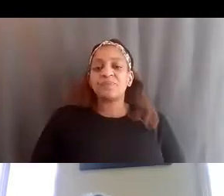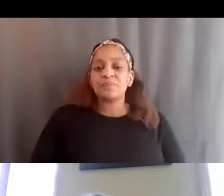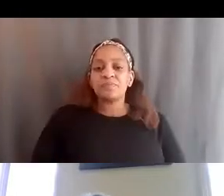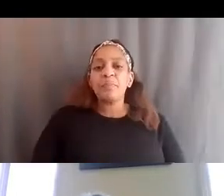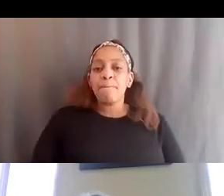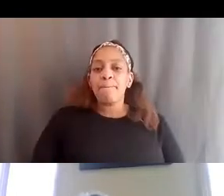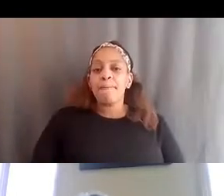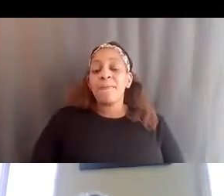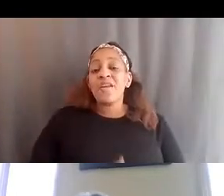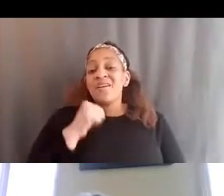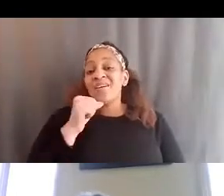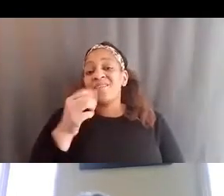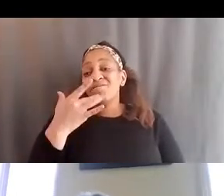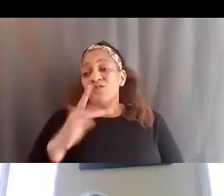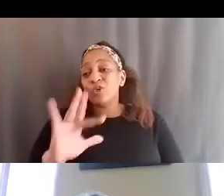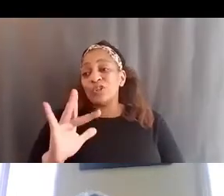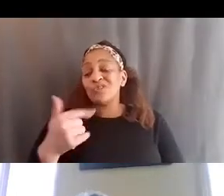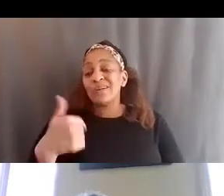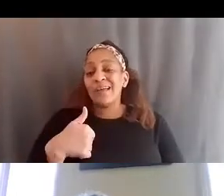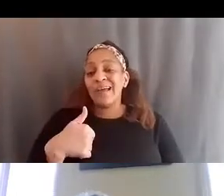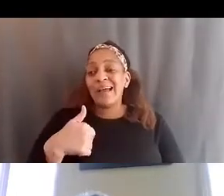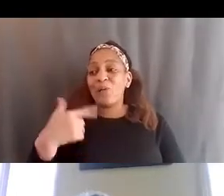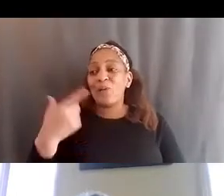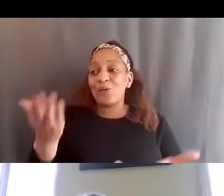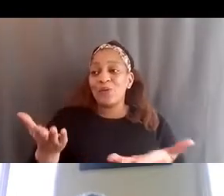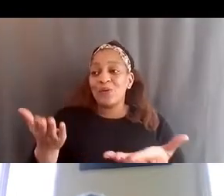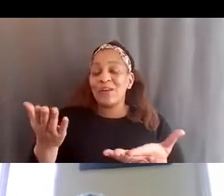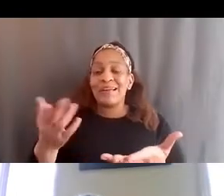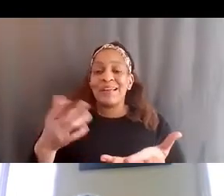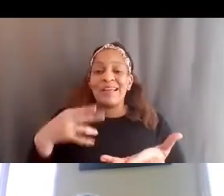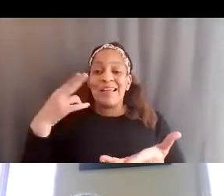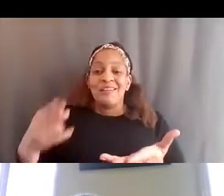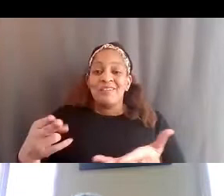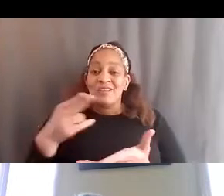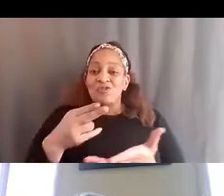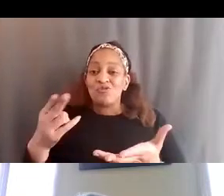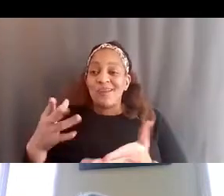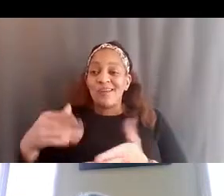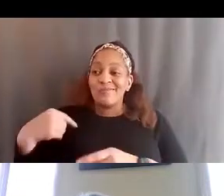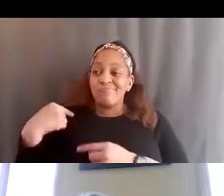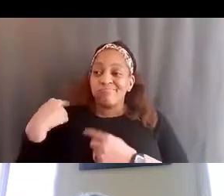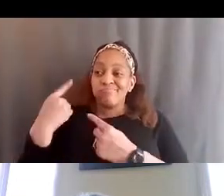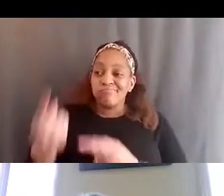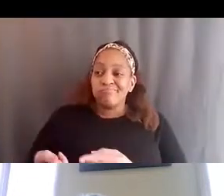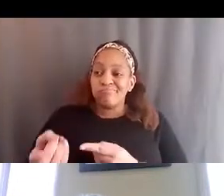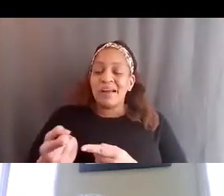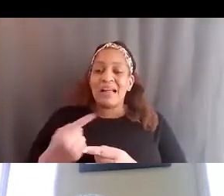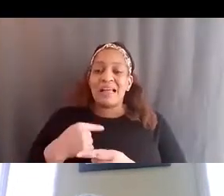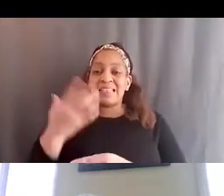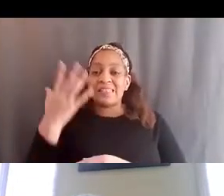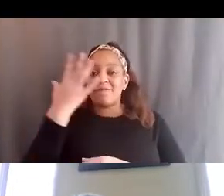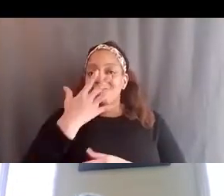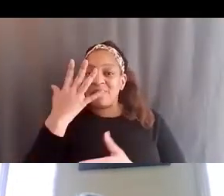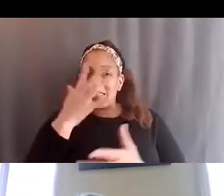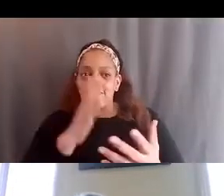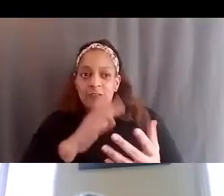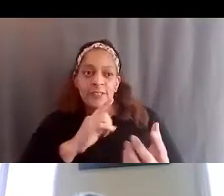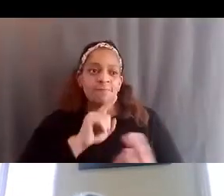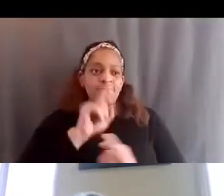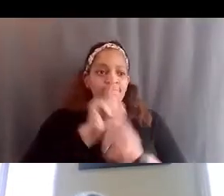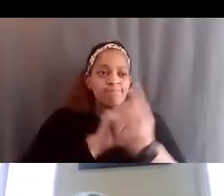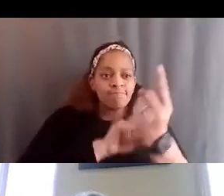Unfortunately, our history has been face-to-face service delivery, which is the most expensive and most labor-intensive way to